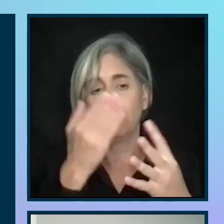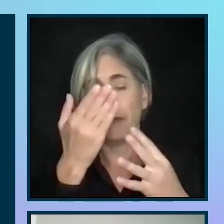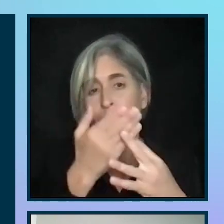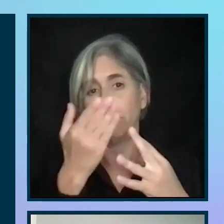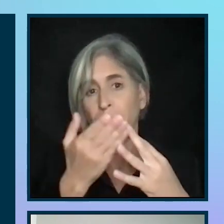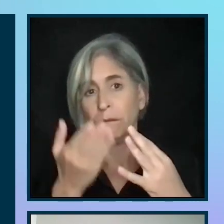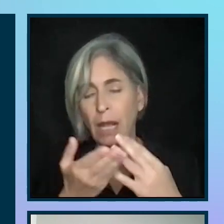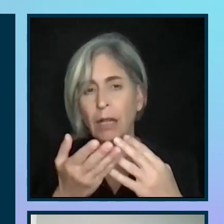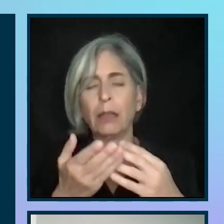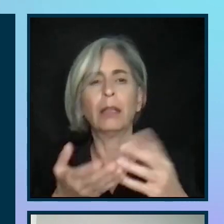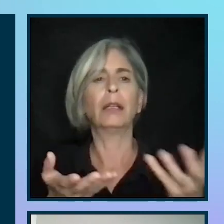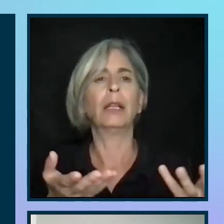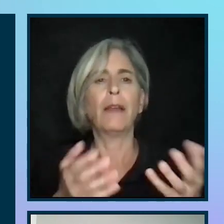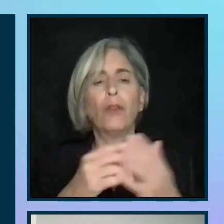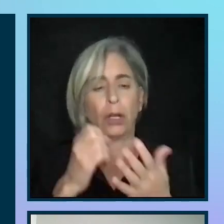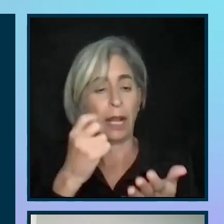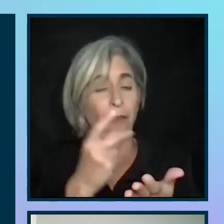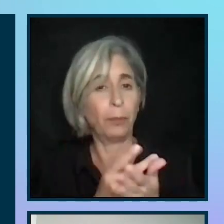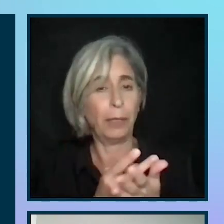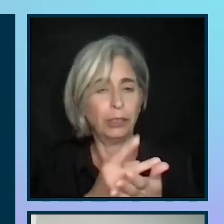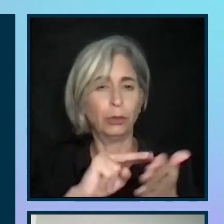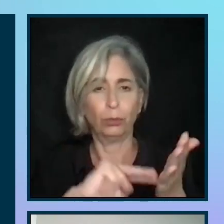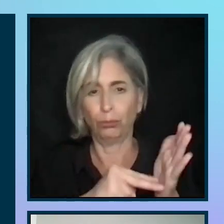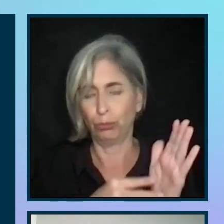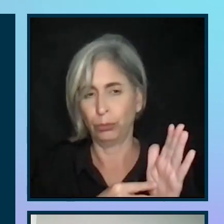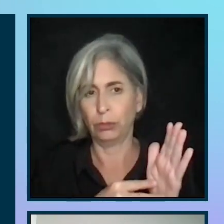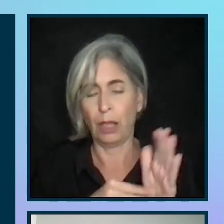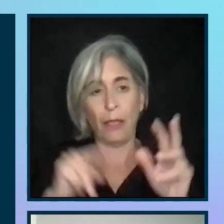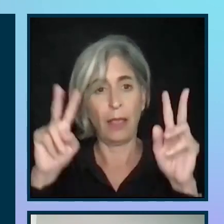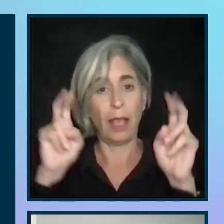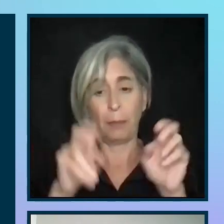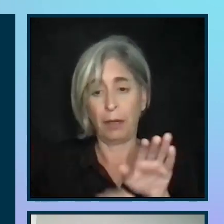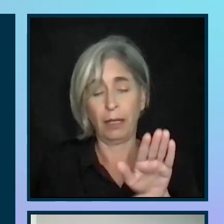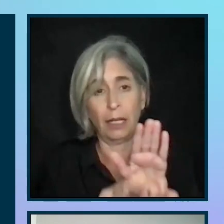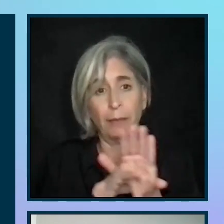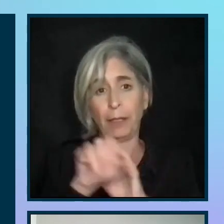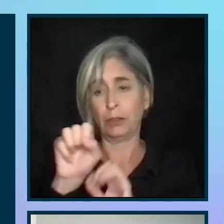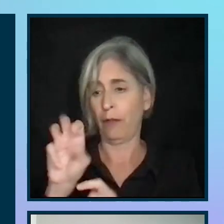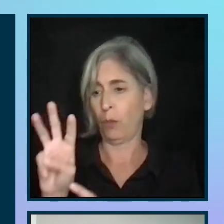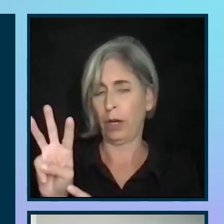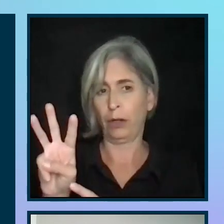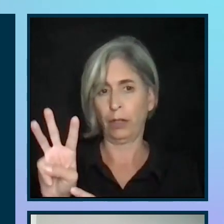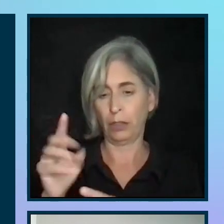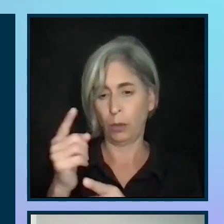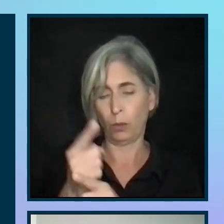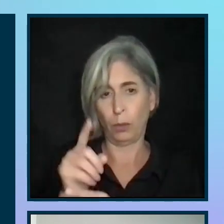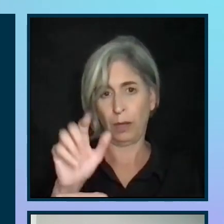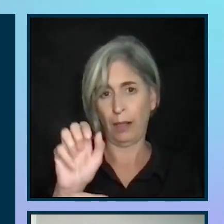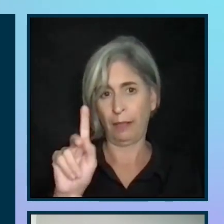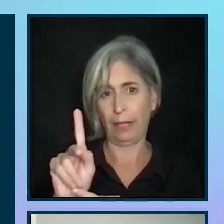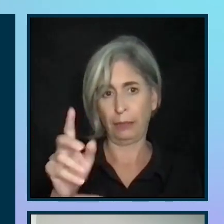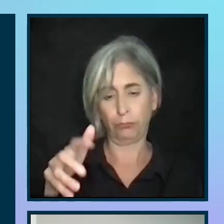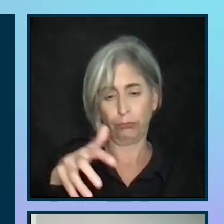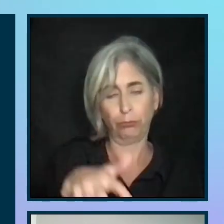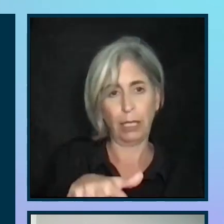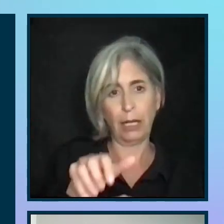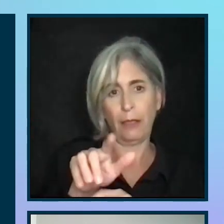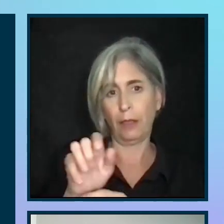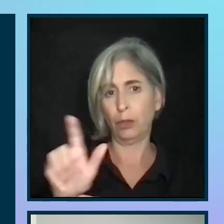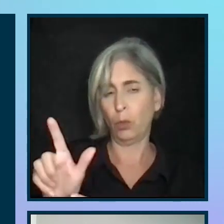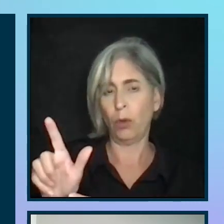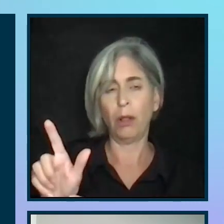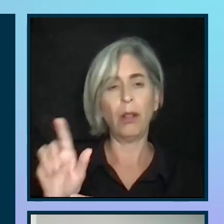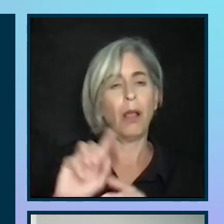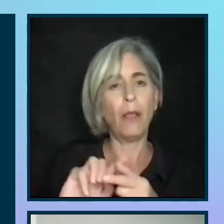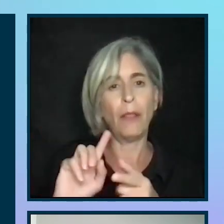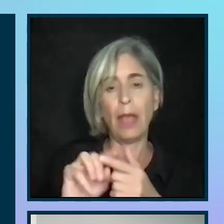an operator for confirmation purposes that the item that's been identified by software is an appropriate link to embed in the tool.